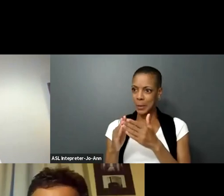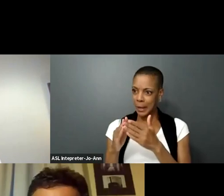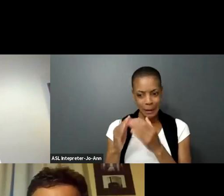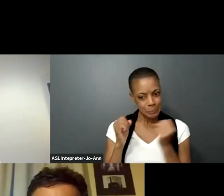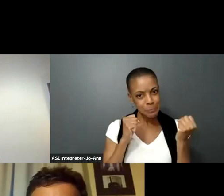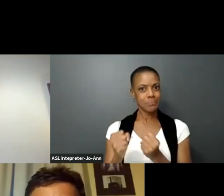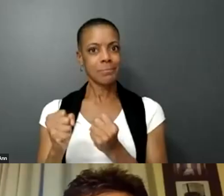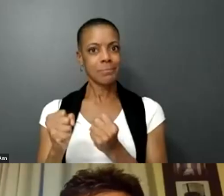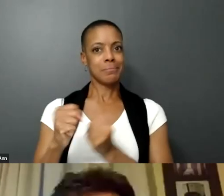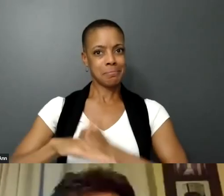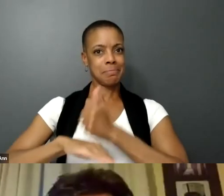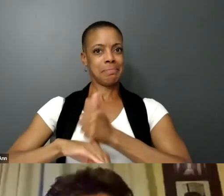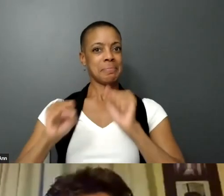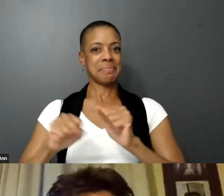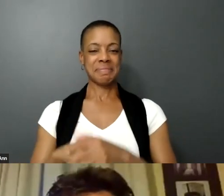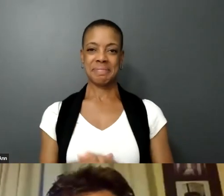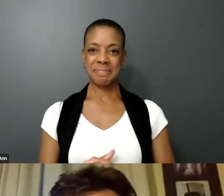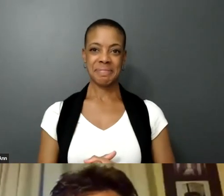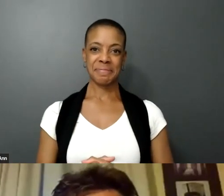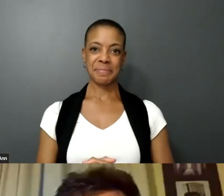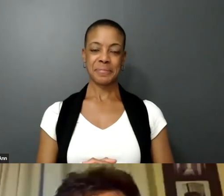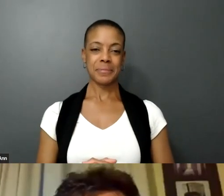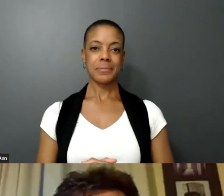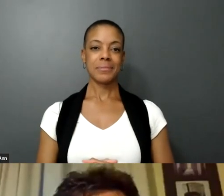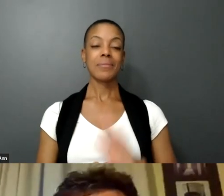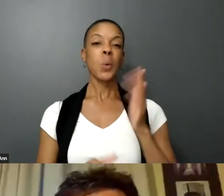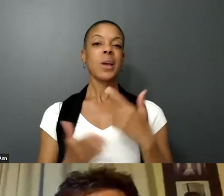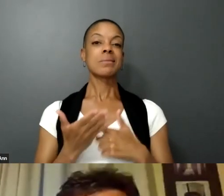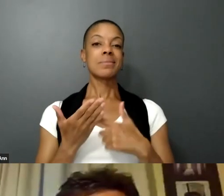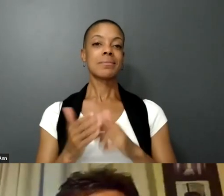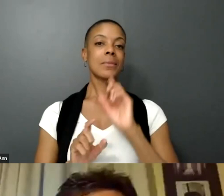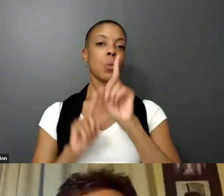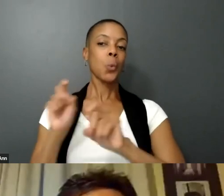will get back to you, Kelly, with questions later on.